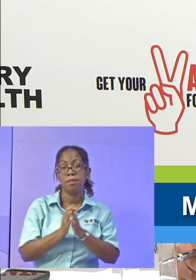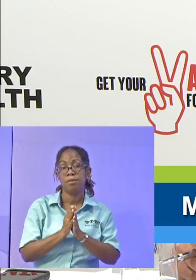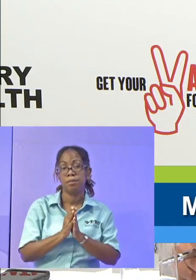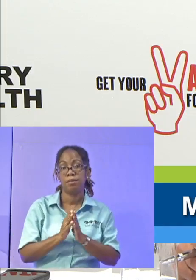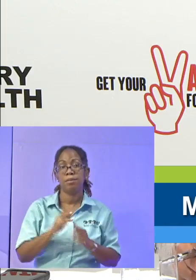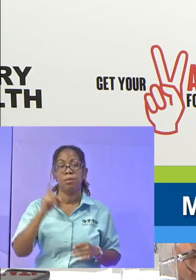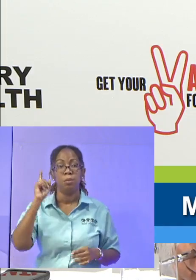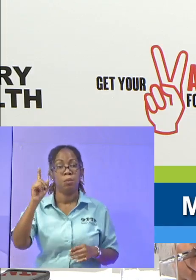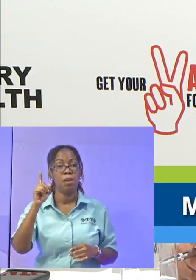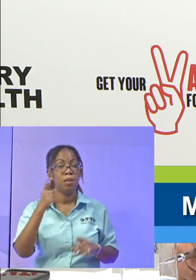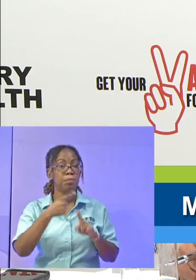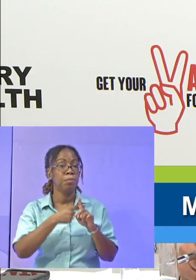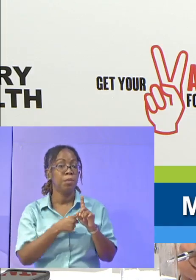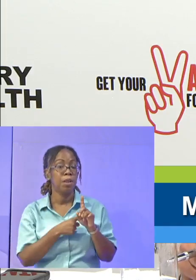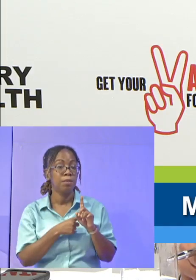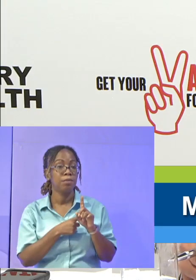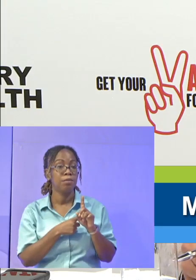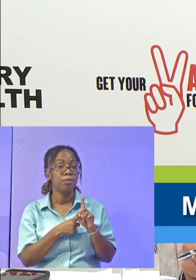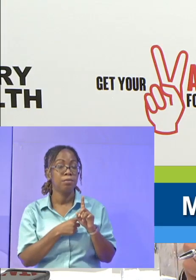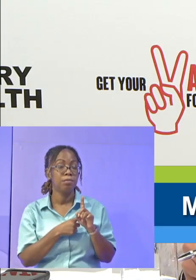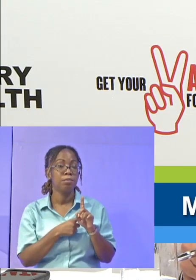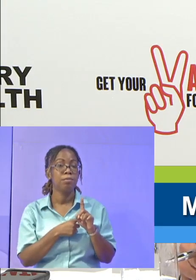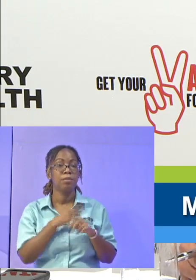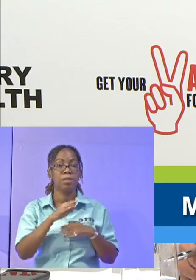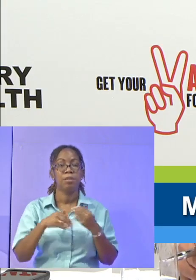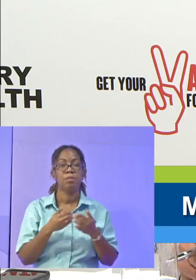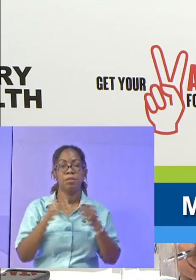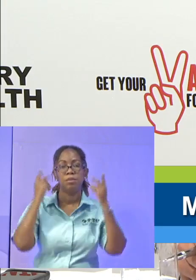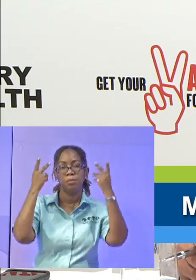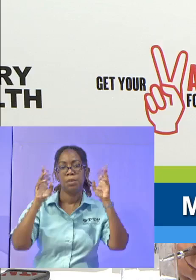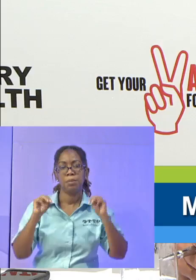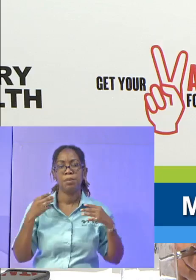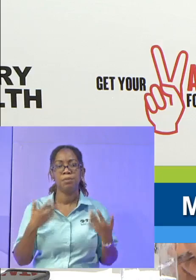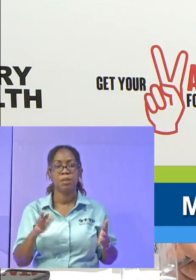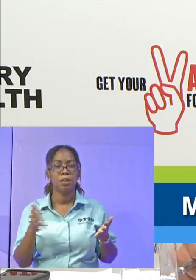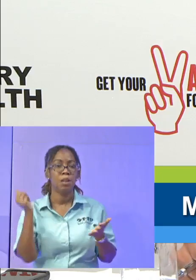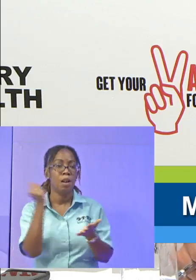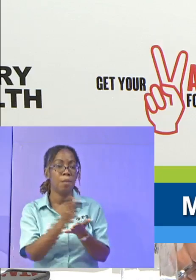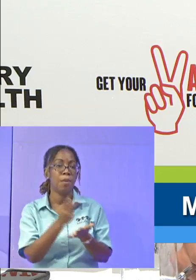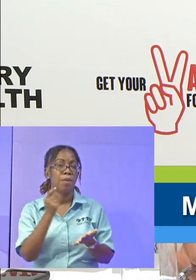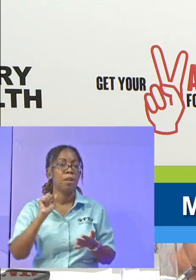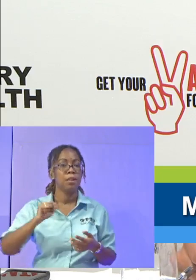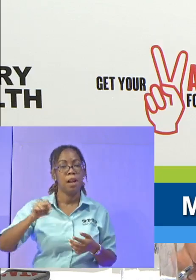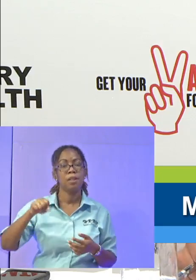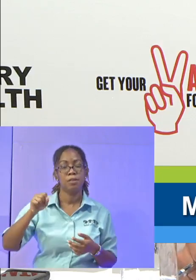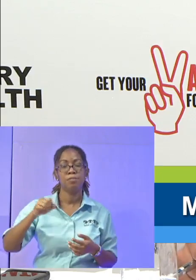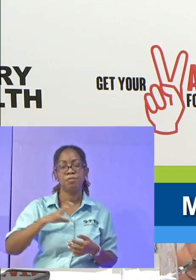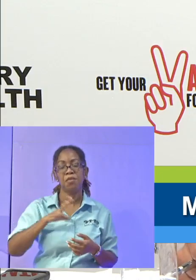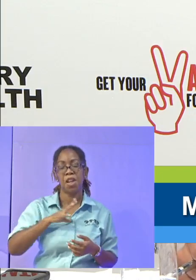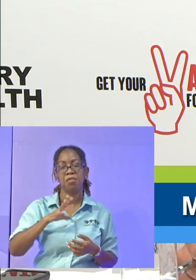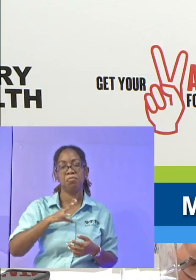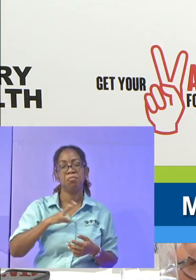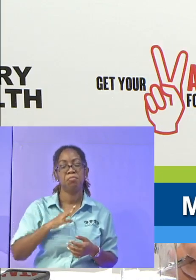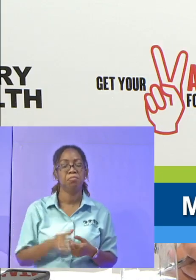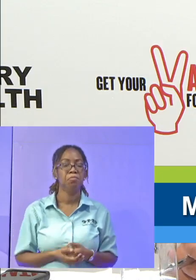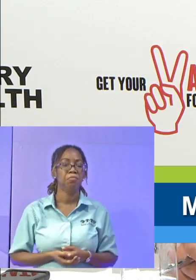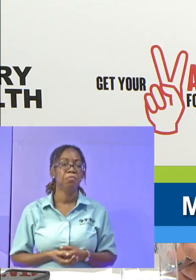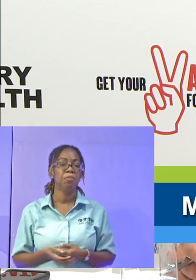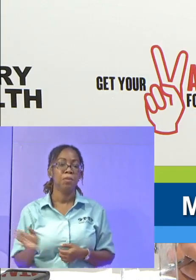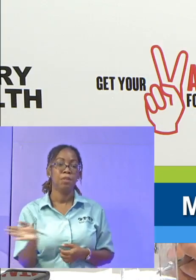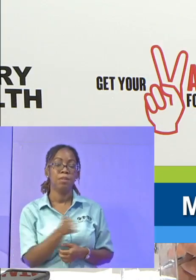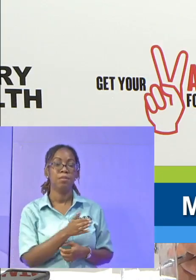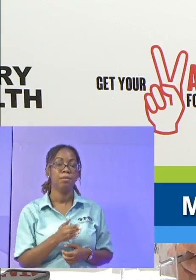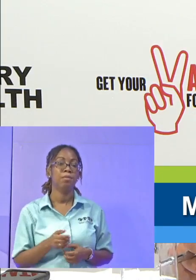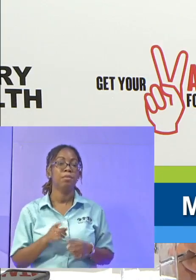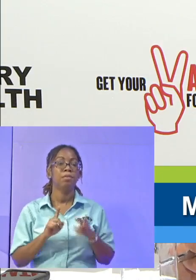3-week extension. So the Honorable Prime Minister has signed off on that. The third announcement I'd like to